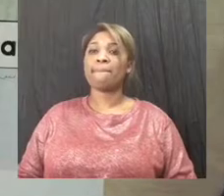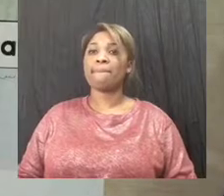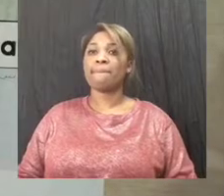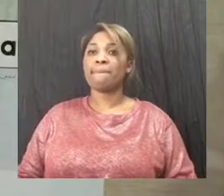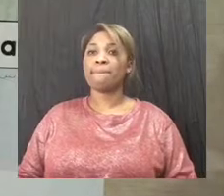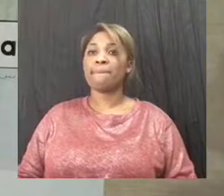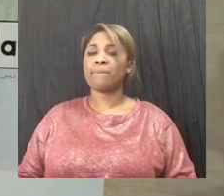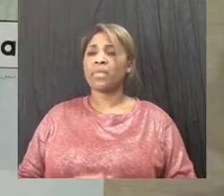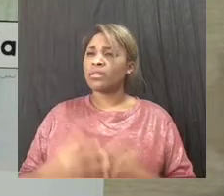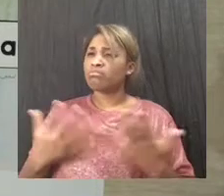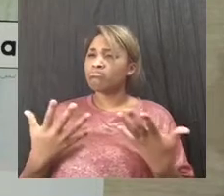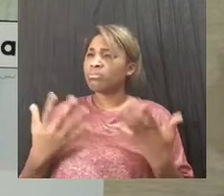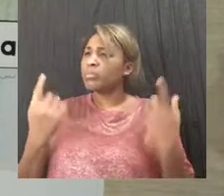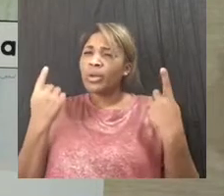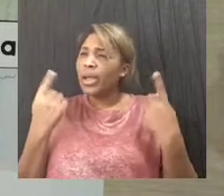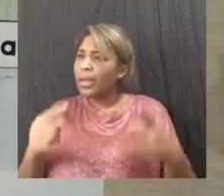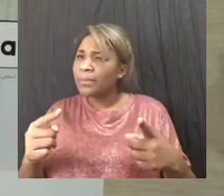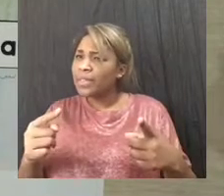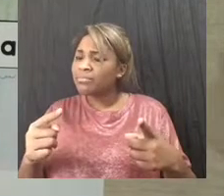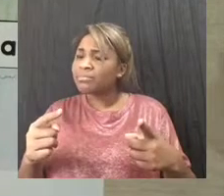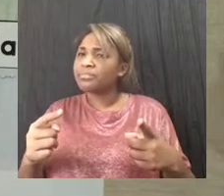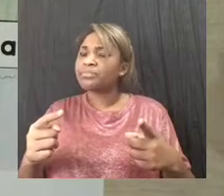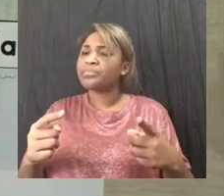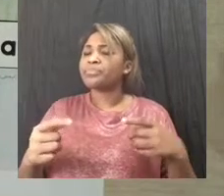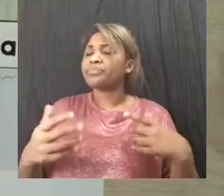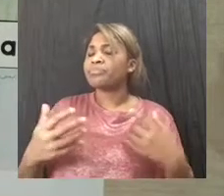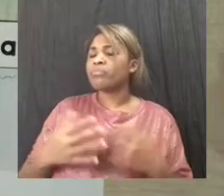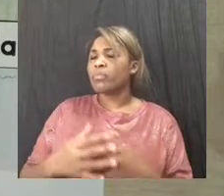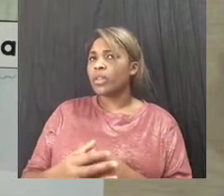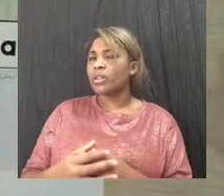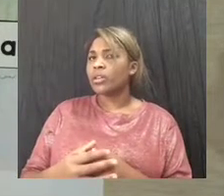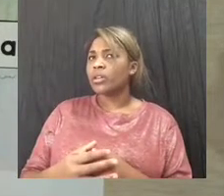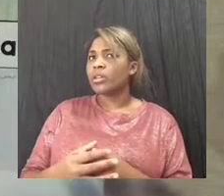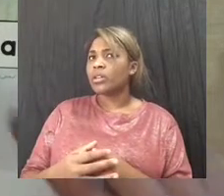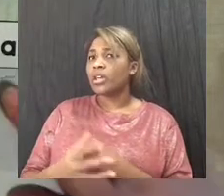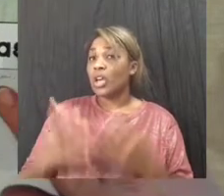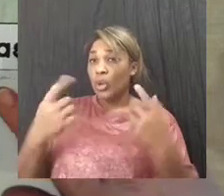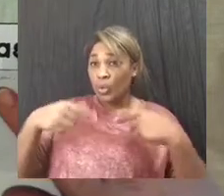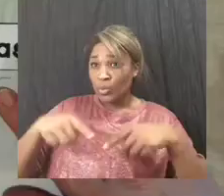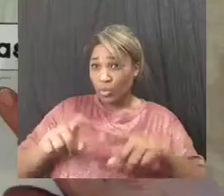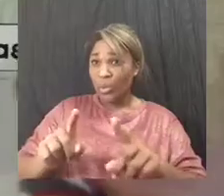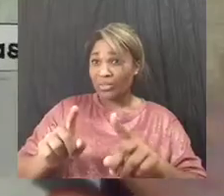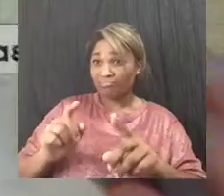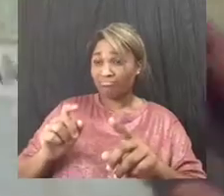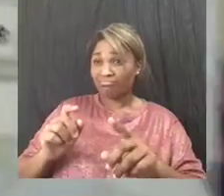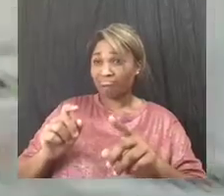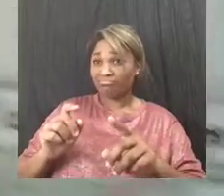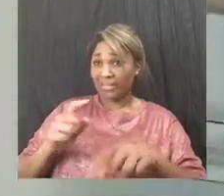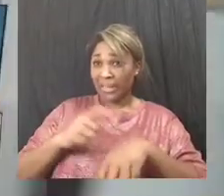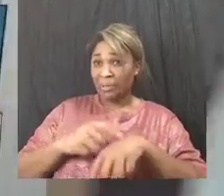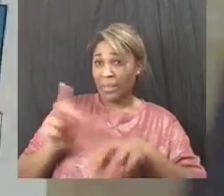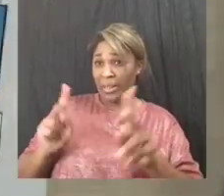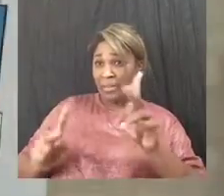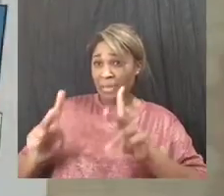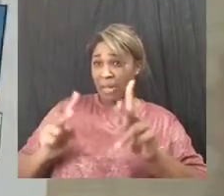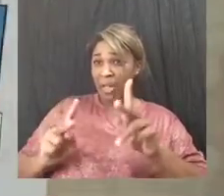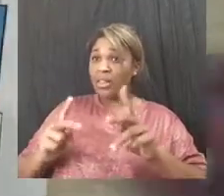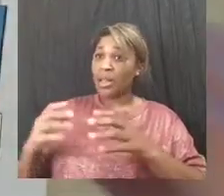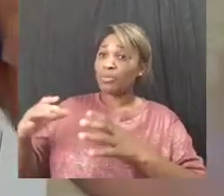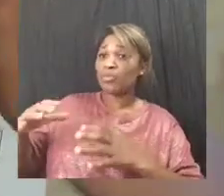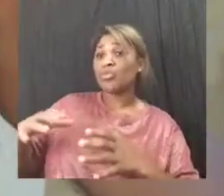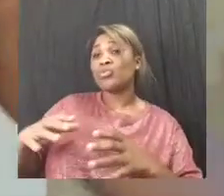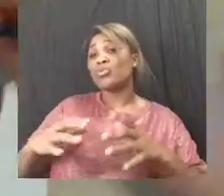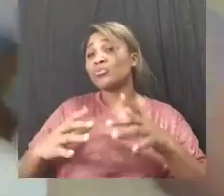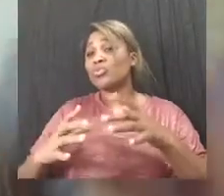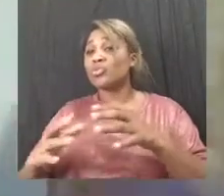So what happened is, as the people started to move